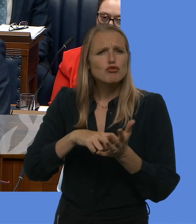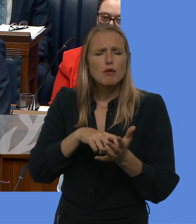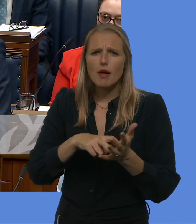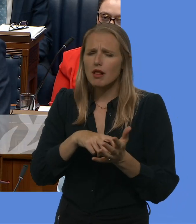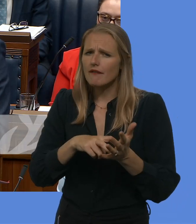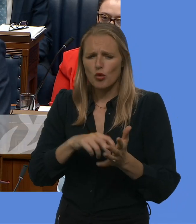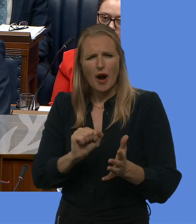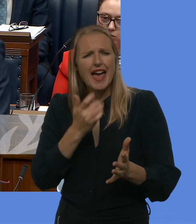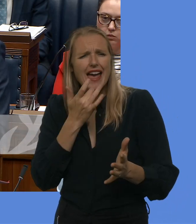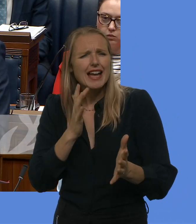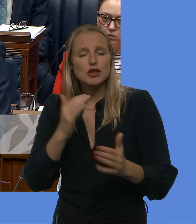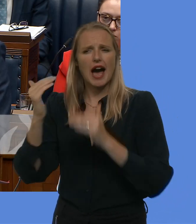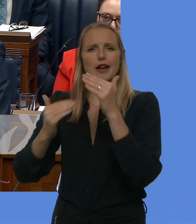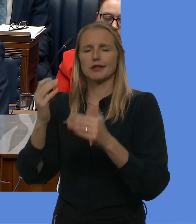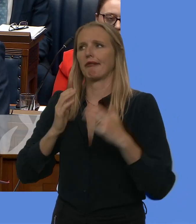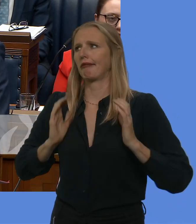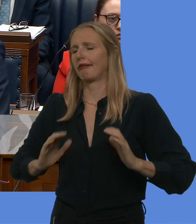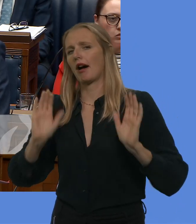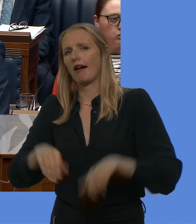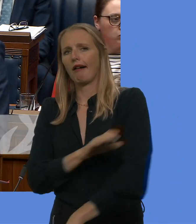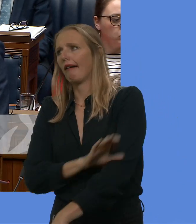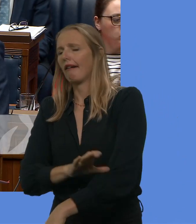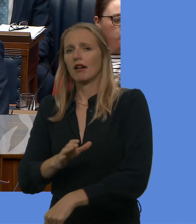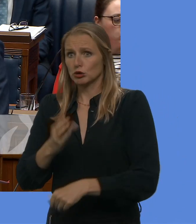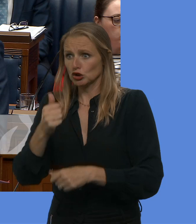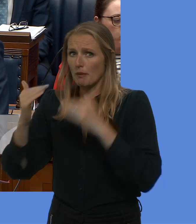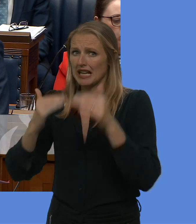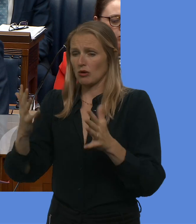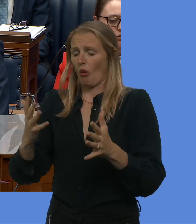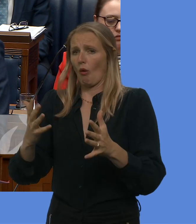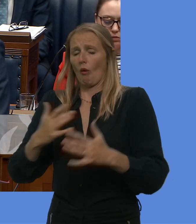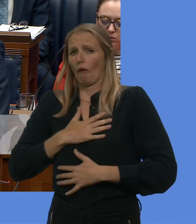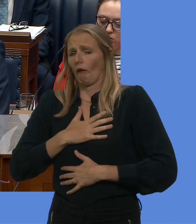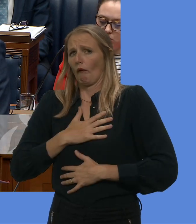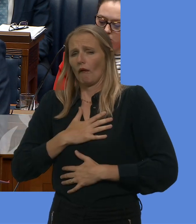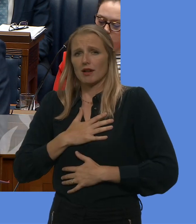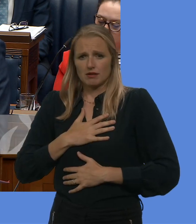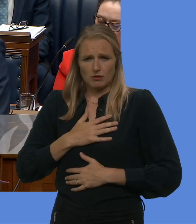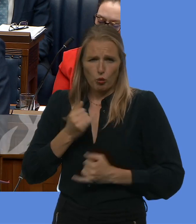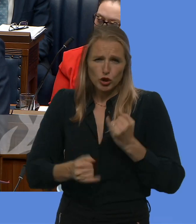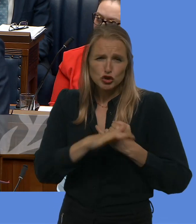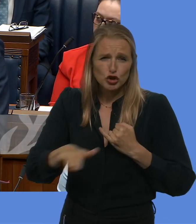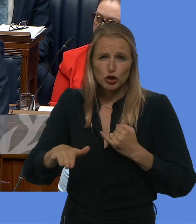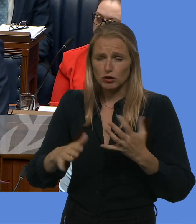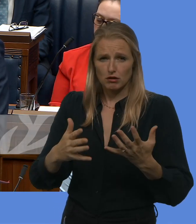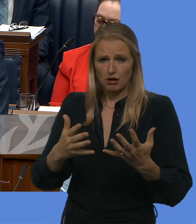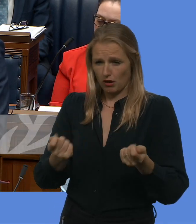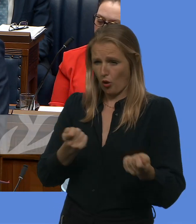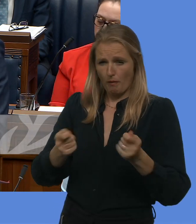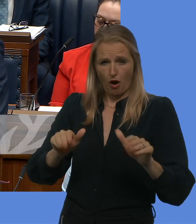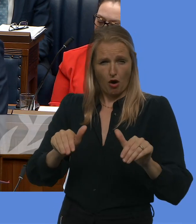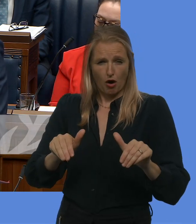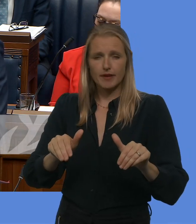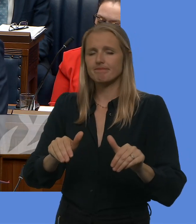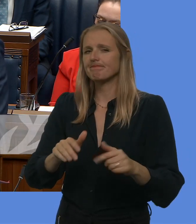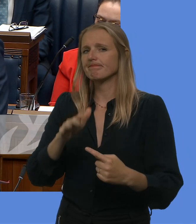this than adults, and it can be devastating for adults as well. So it is vitally important that we're supporting schools as they seek